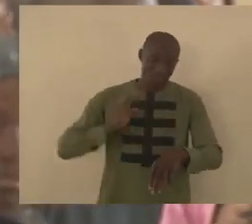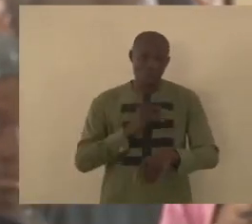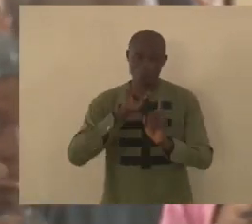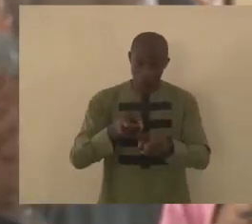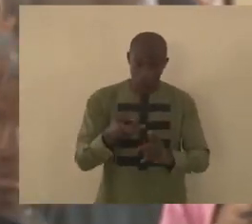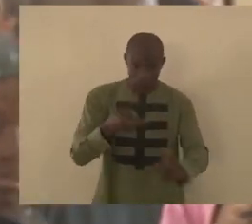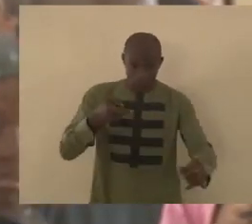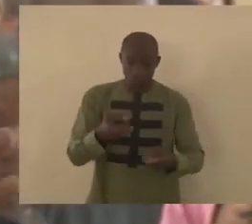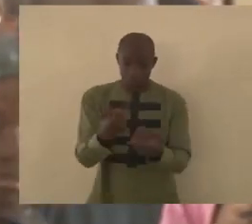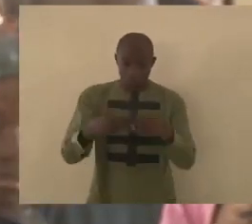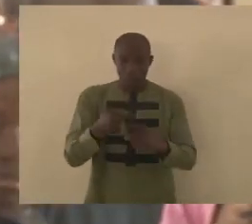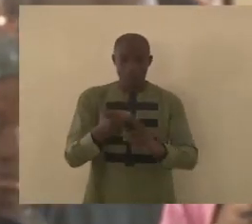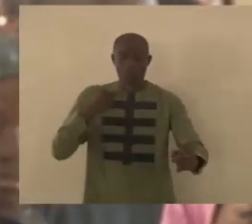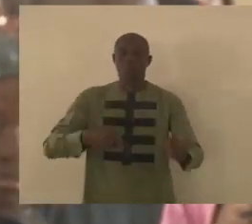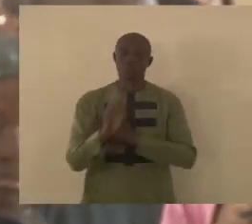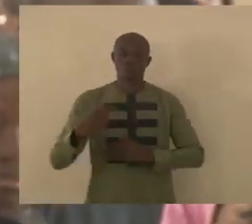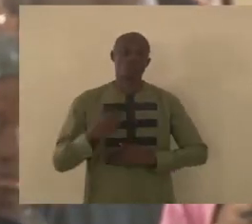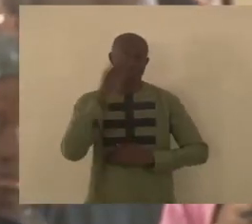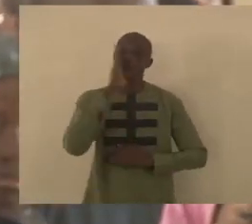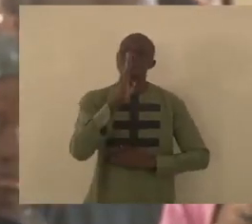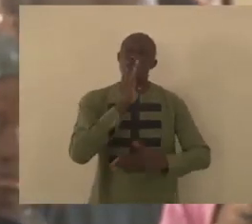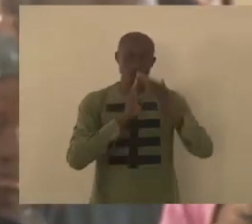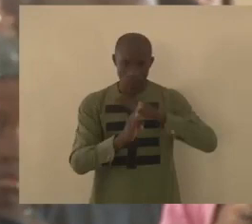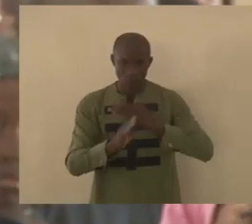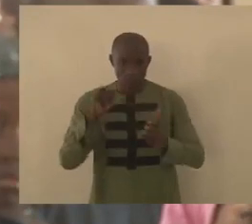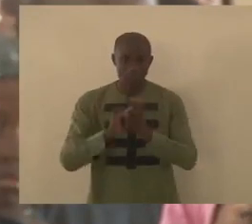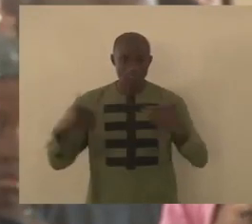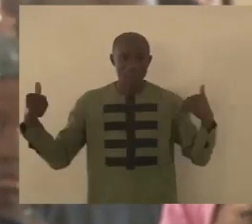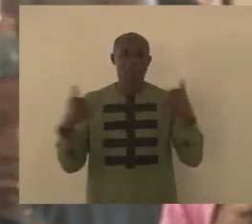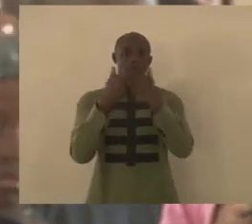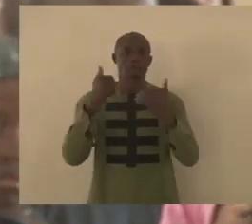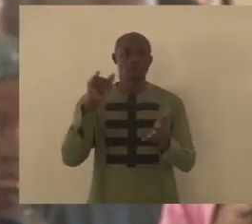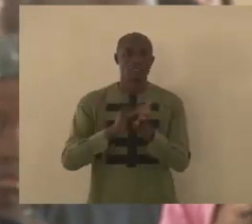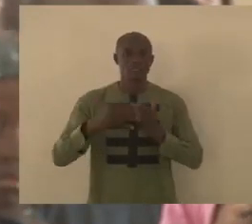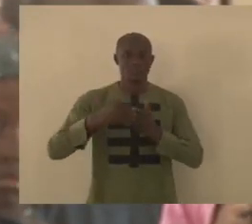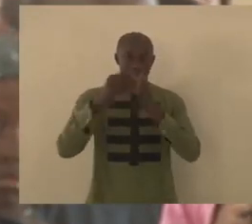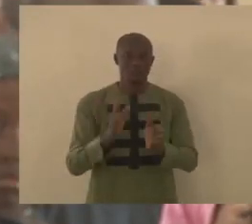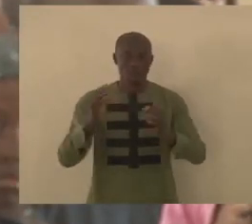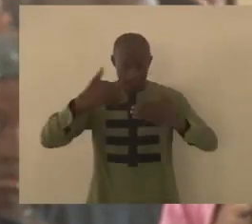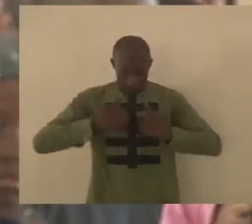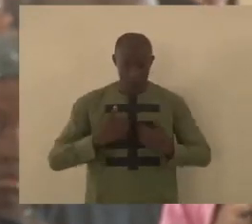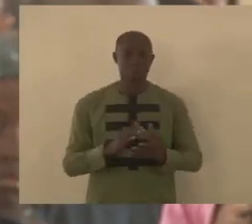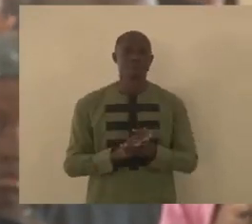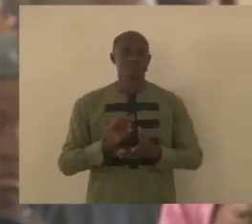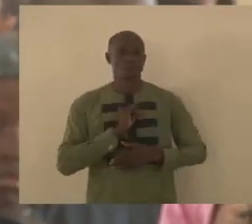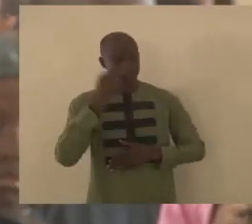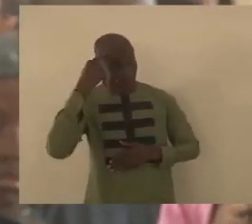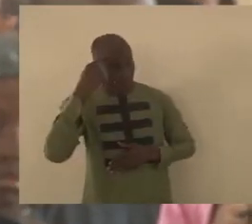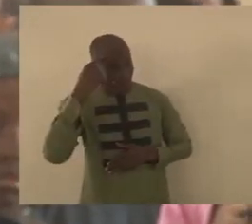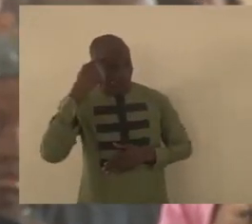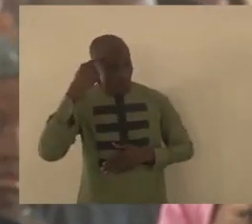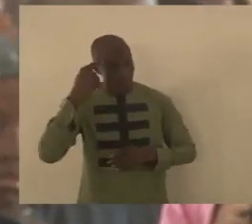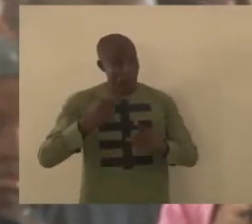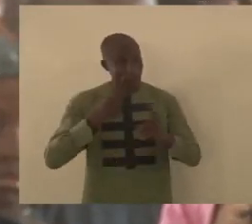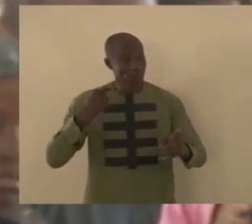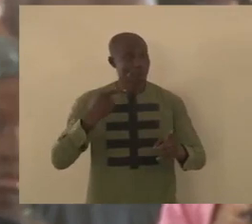gift as coming from God, we'll be humbled. I think that's the challenge that Nigerian leaders have. I came back